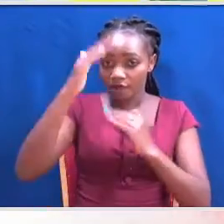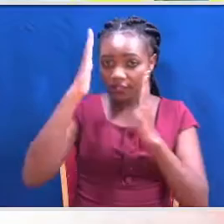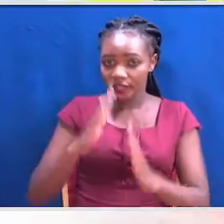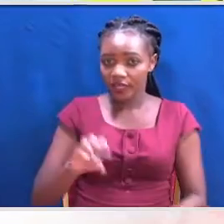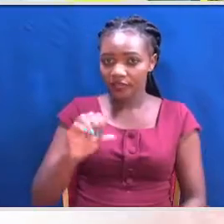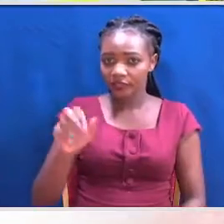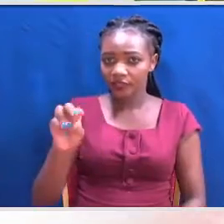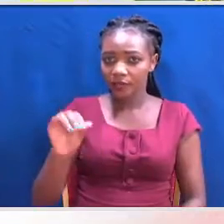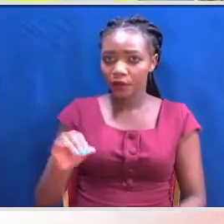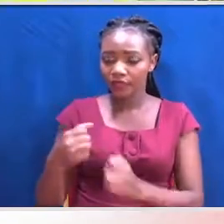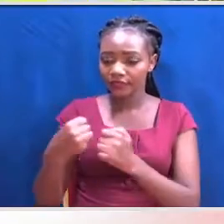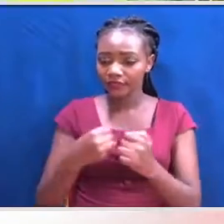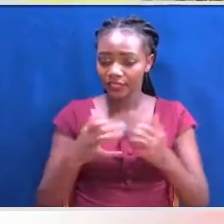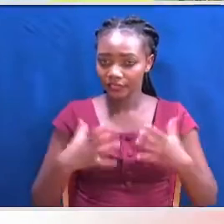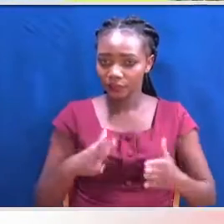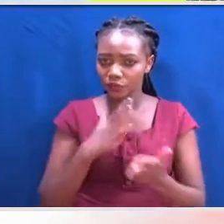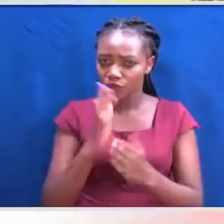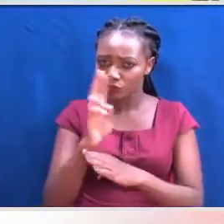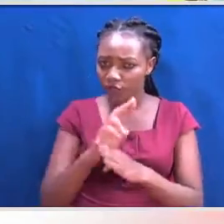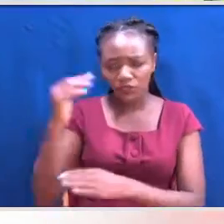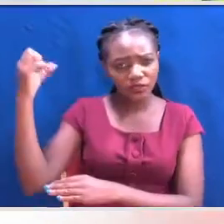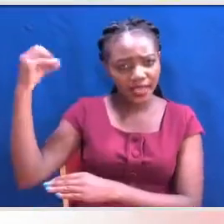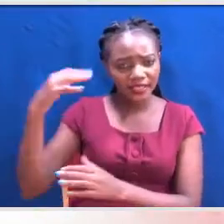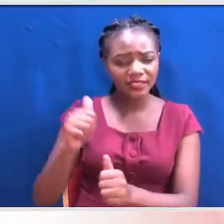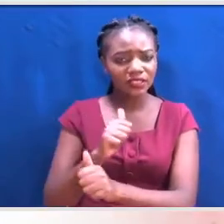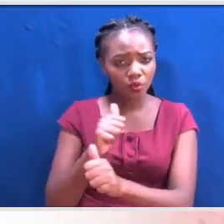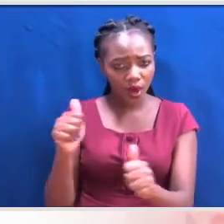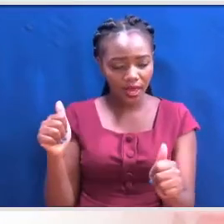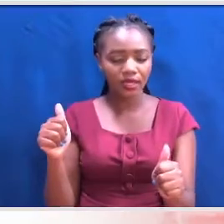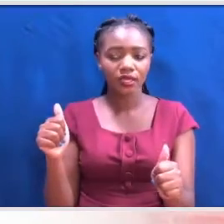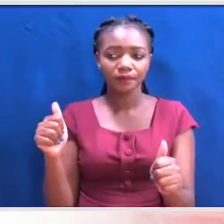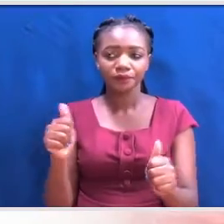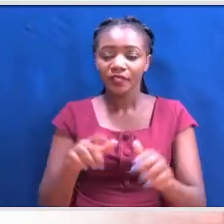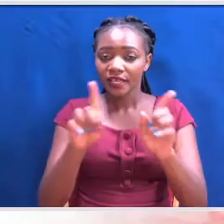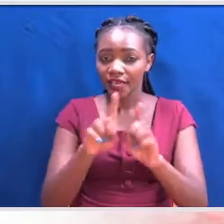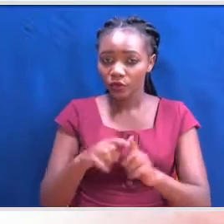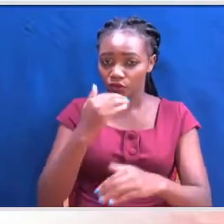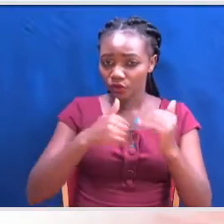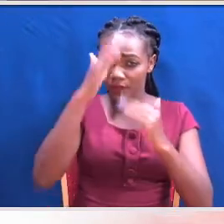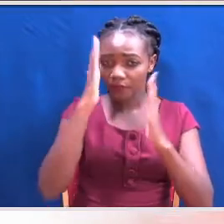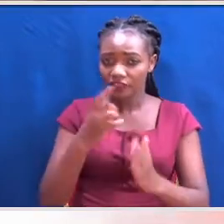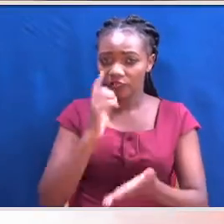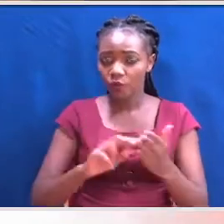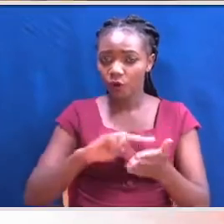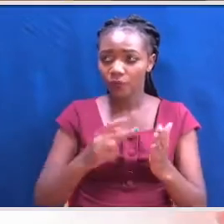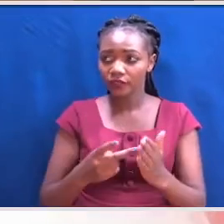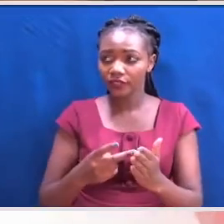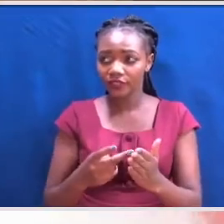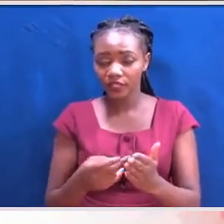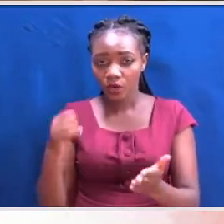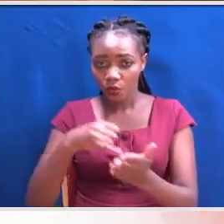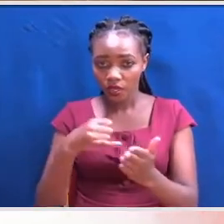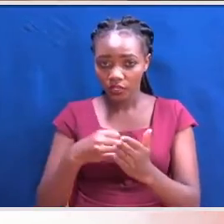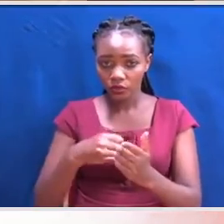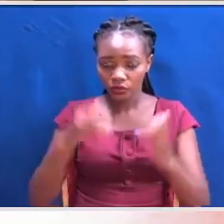has challenged beneficiaries to make good use of the power they have been yearning for. Professor Gisharu said the project will improve students'